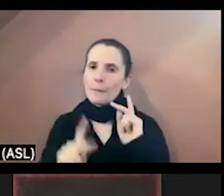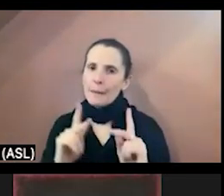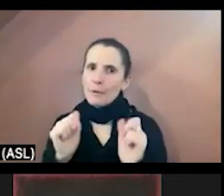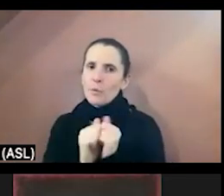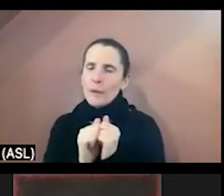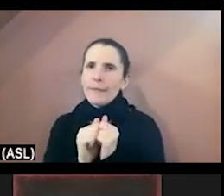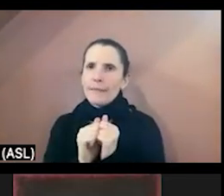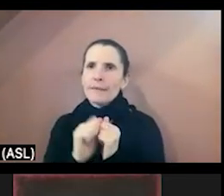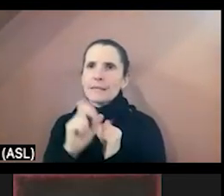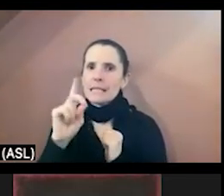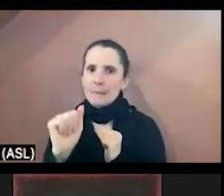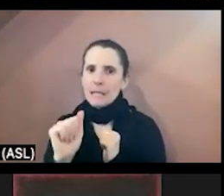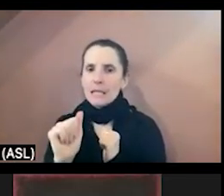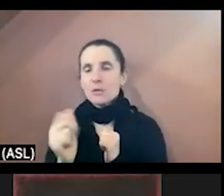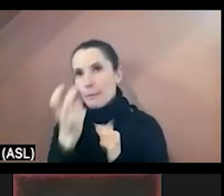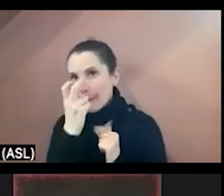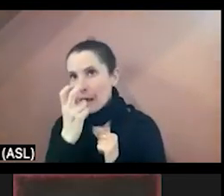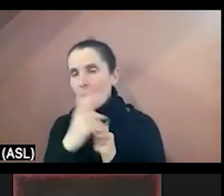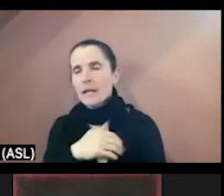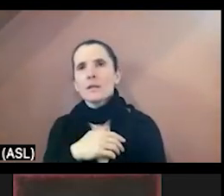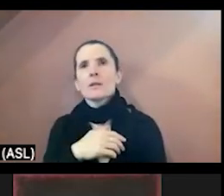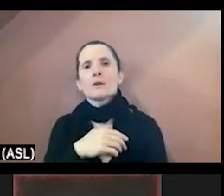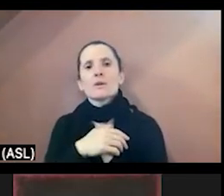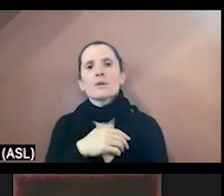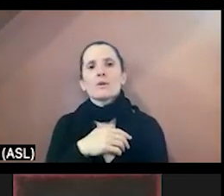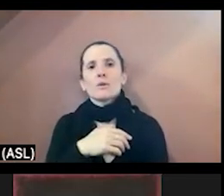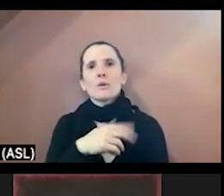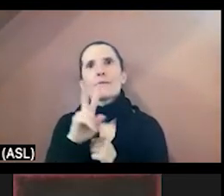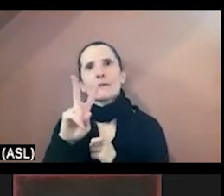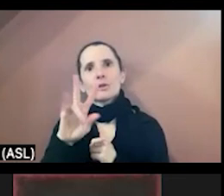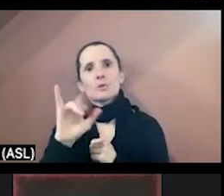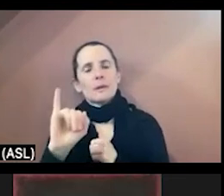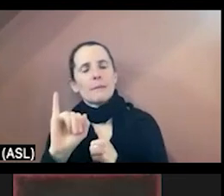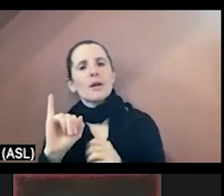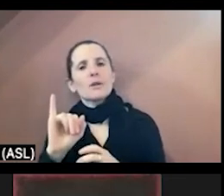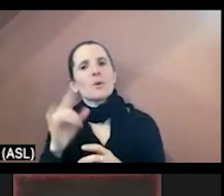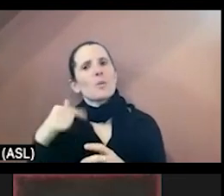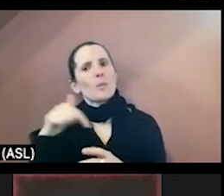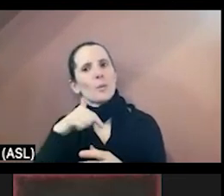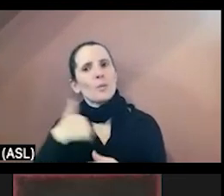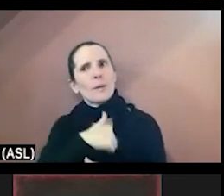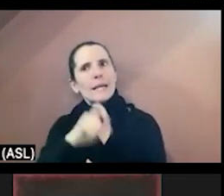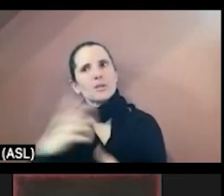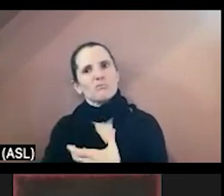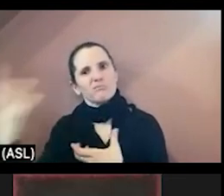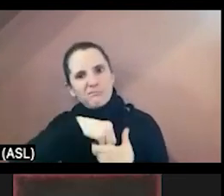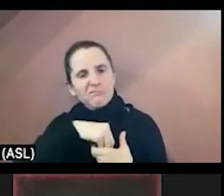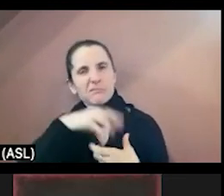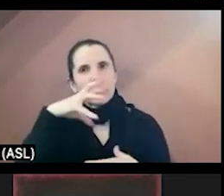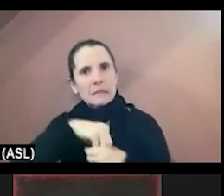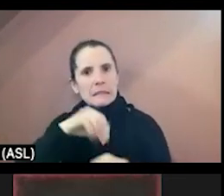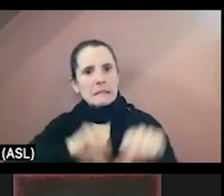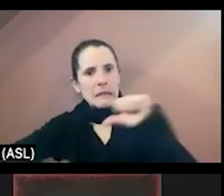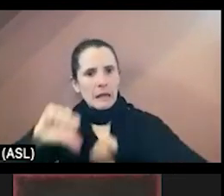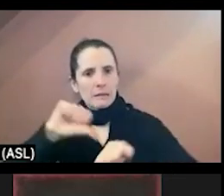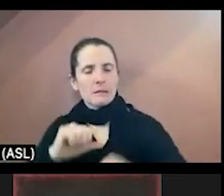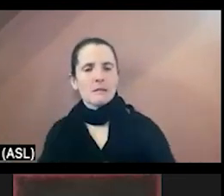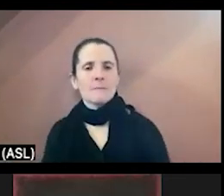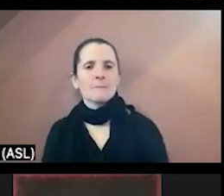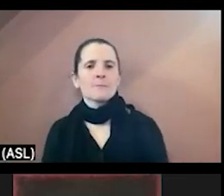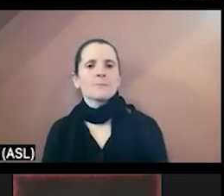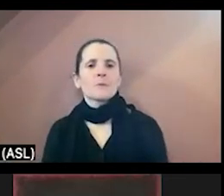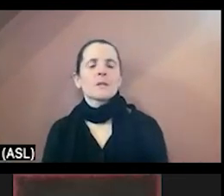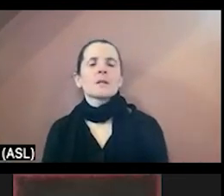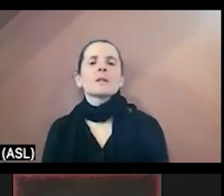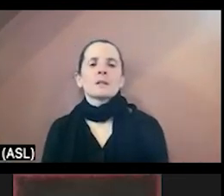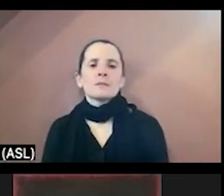blind or visual impaired, if you want, in science. And being the, how can I say, the less